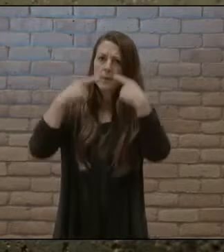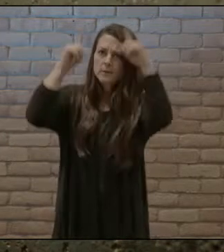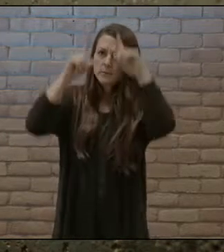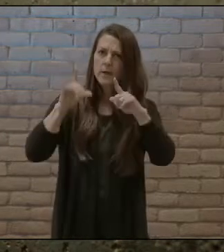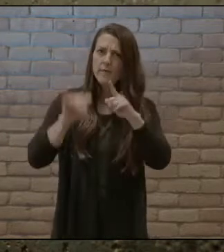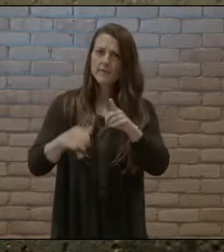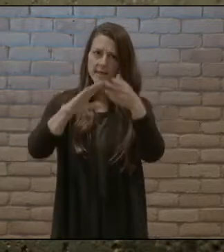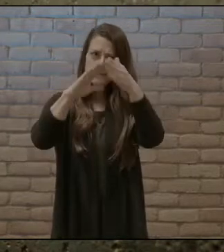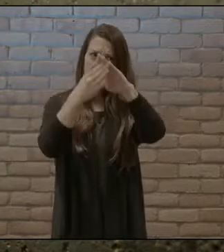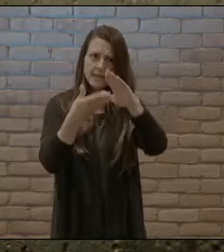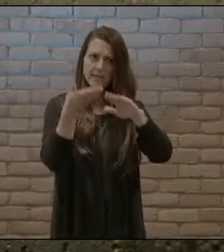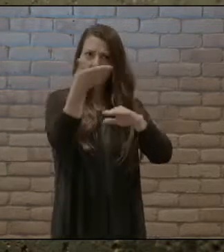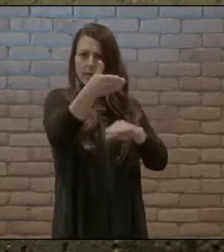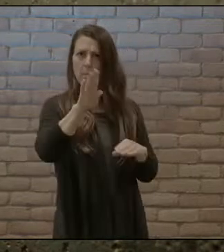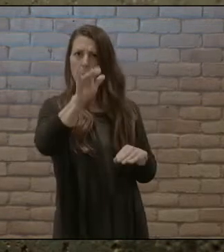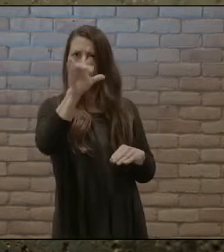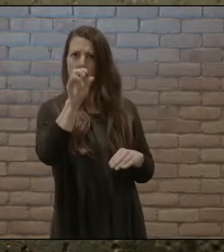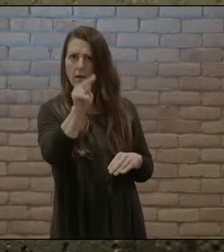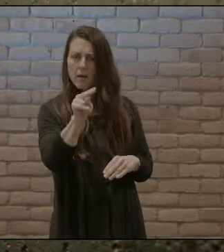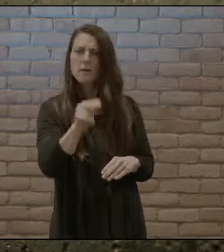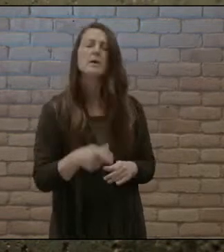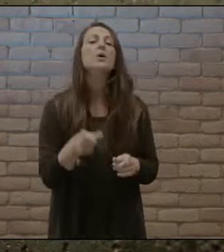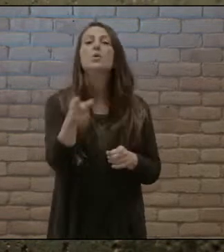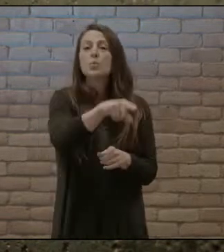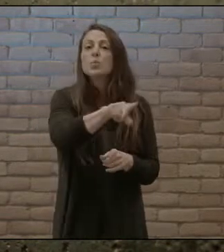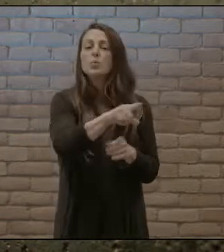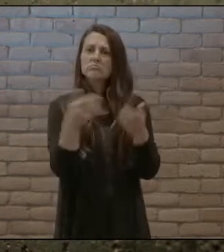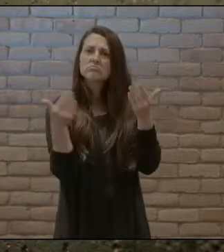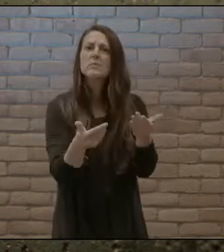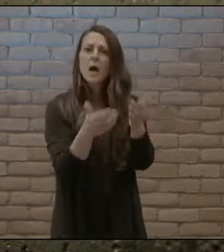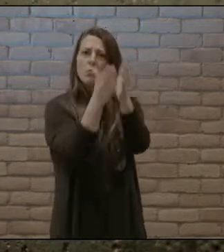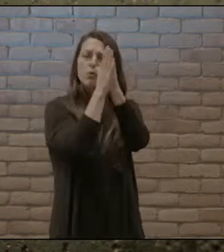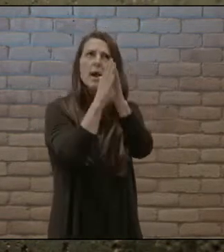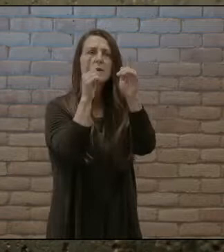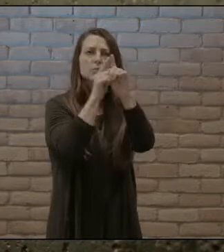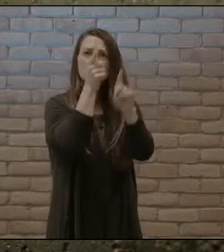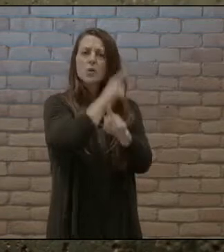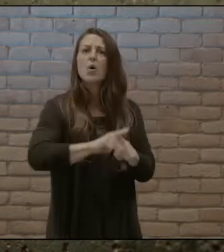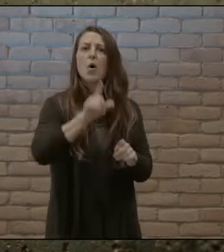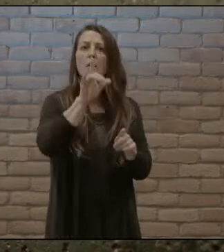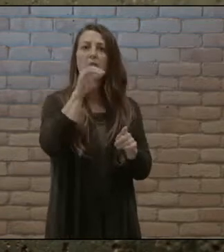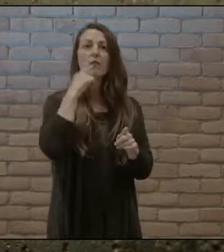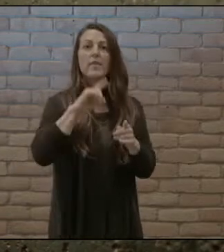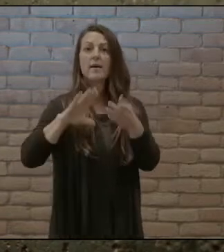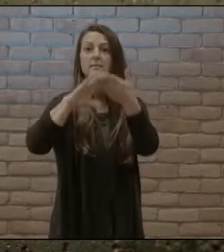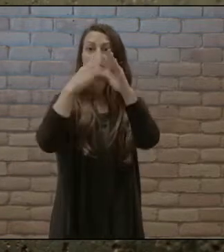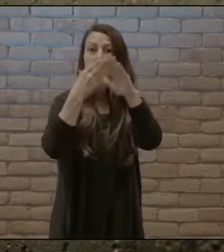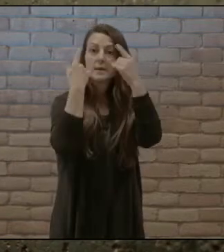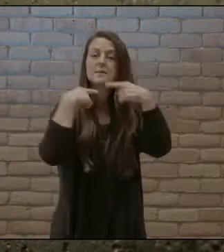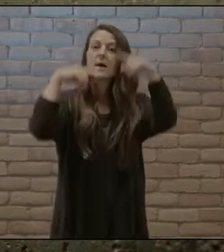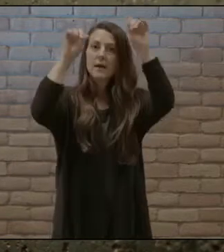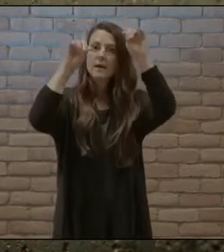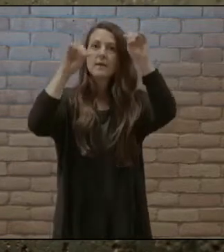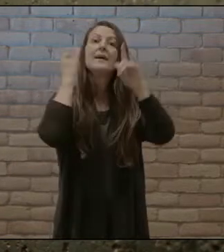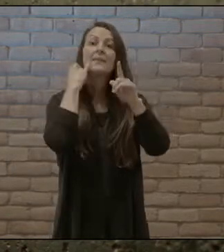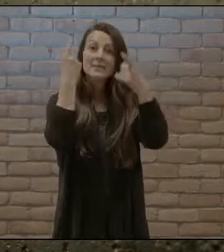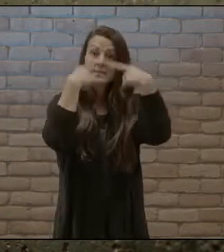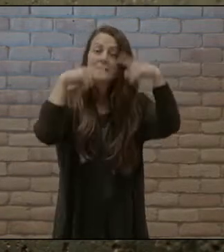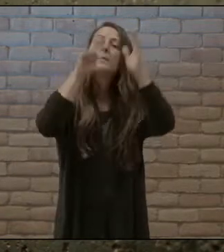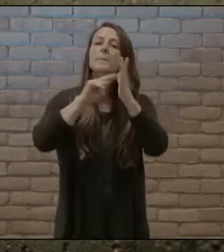you into exile. Pray to the Lord for its welfare will determine your